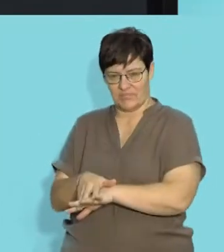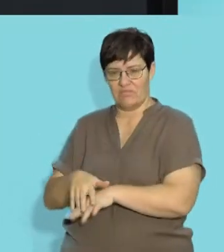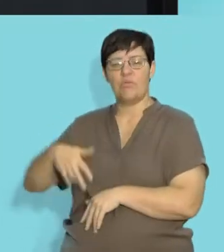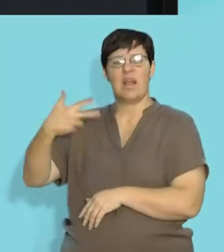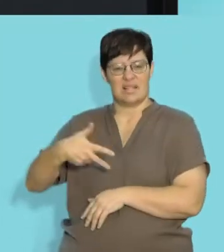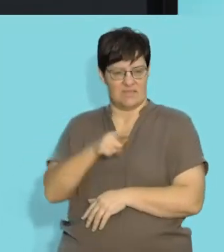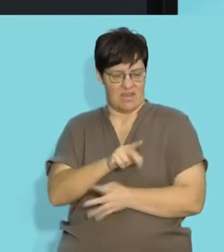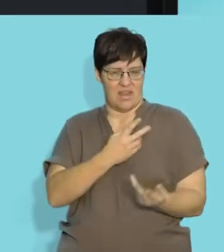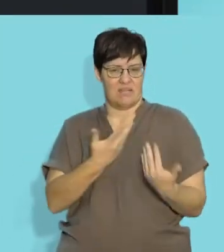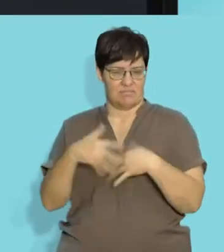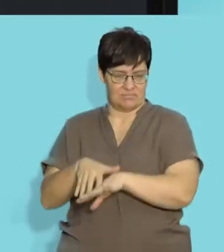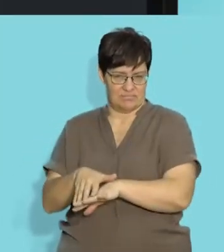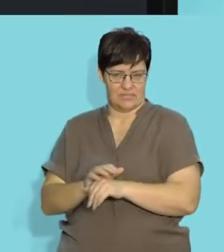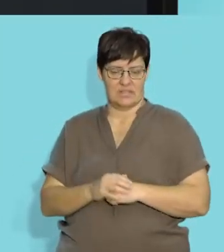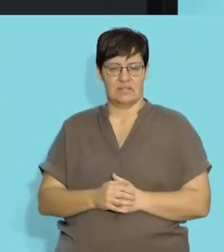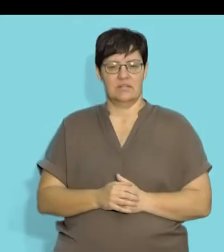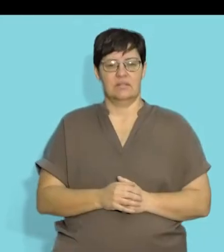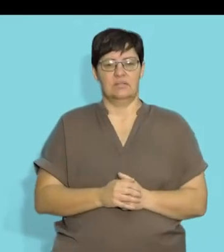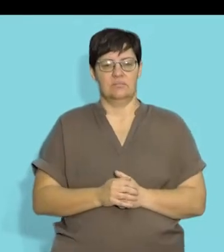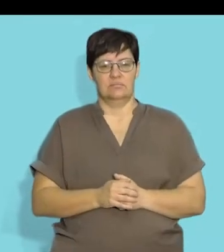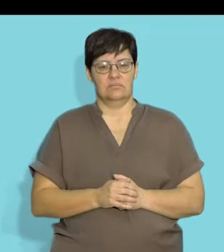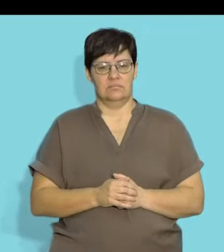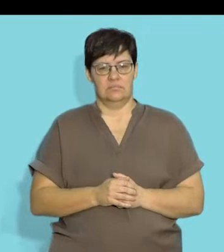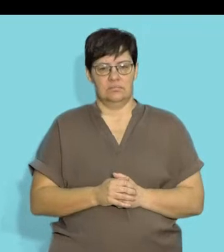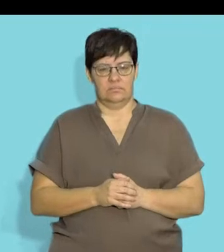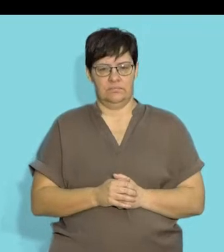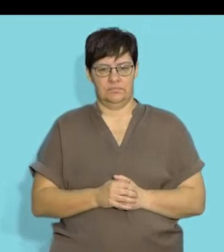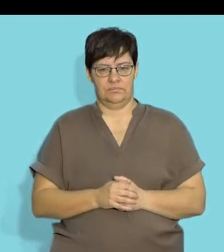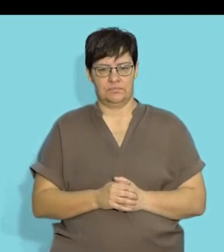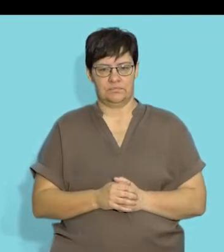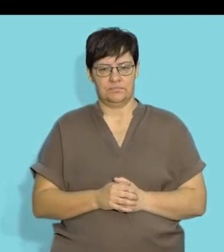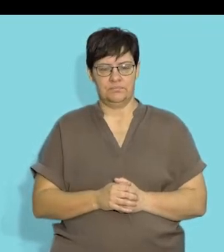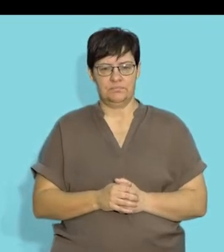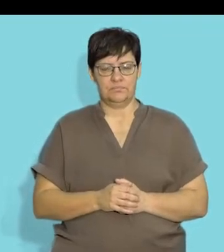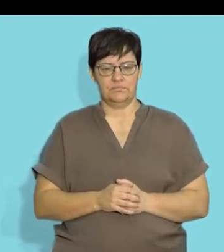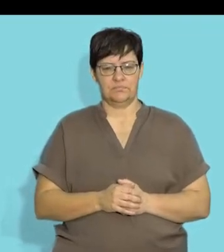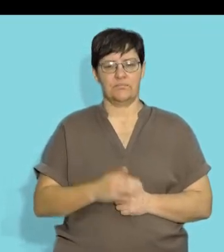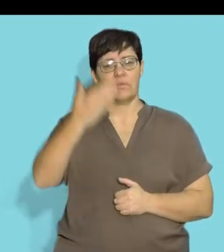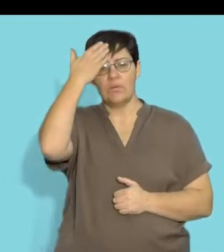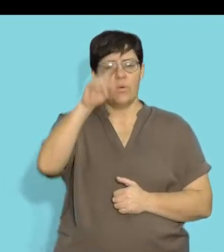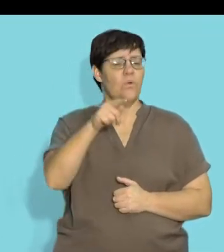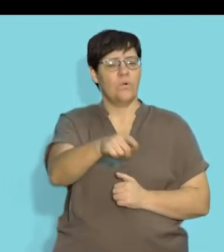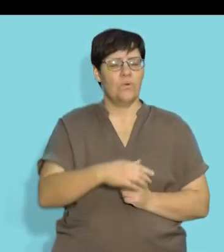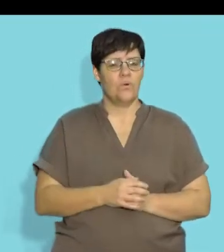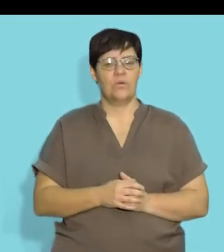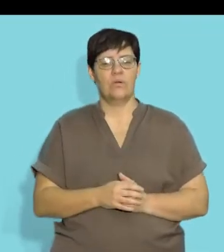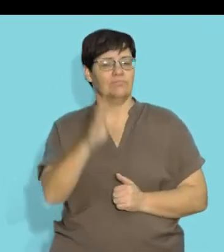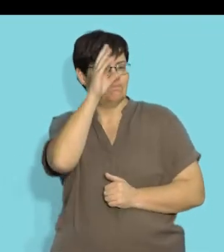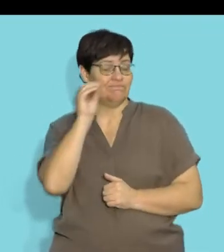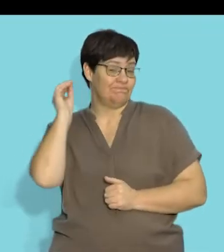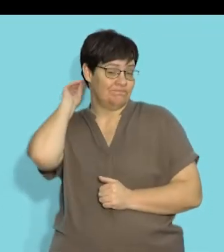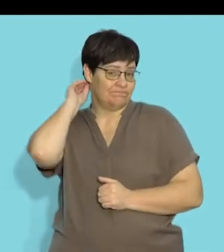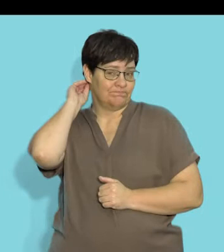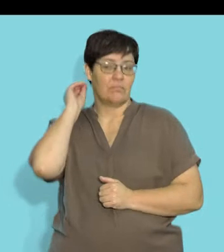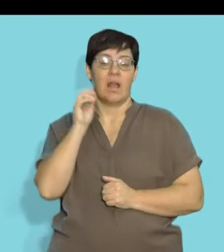were to classify these reactions as we know them, all right? Okay. Furthermore, we know that we must